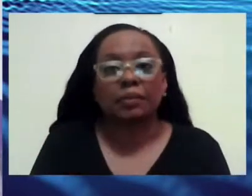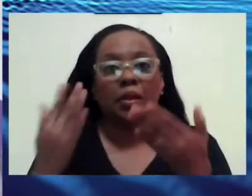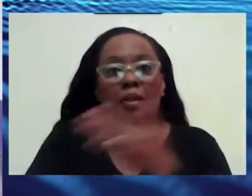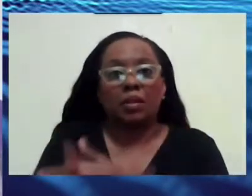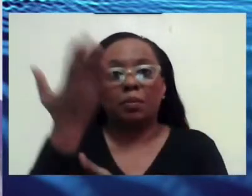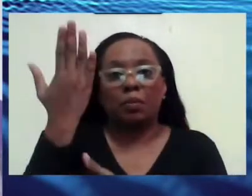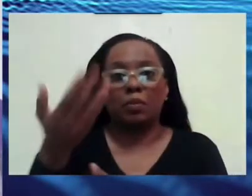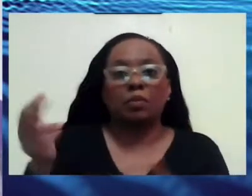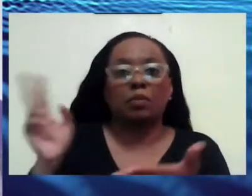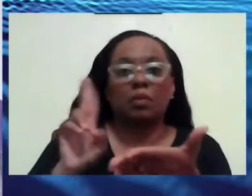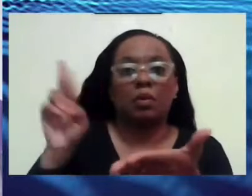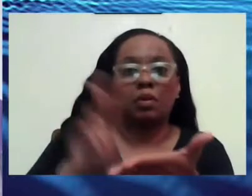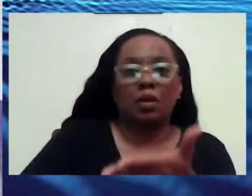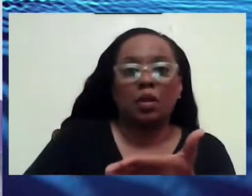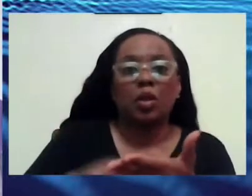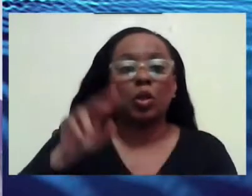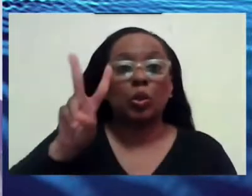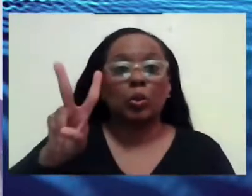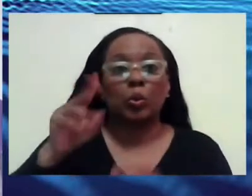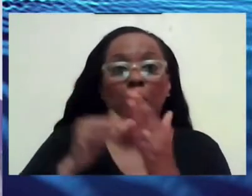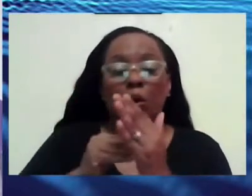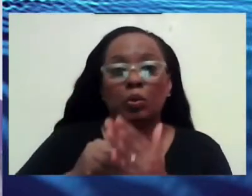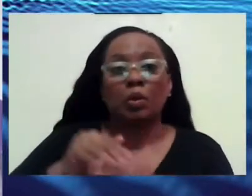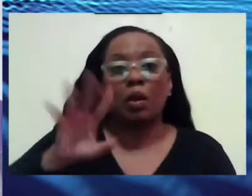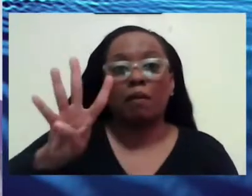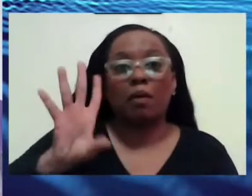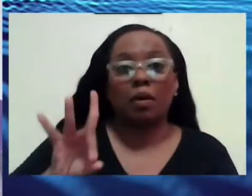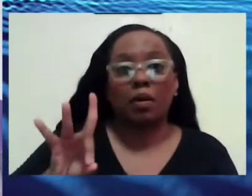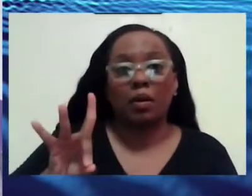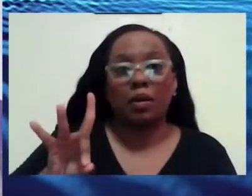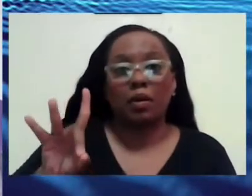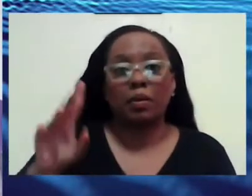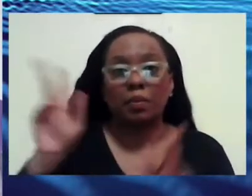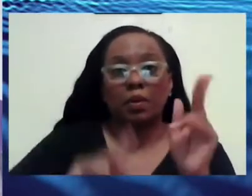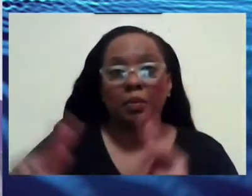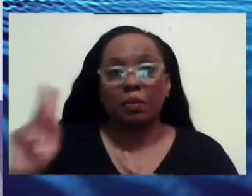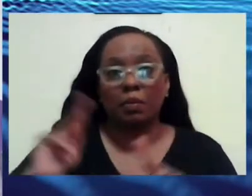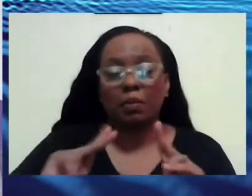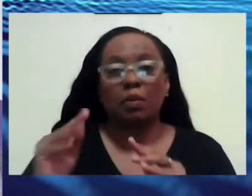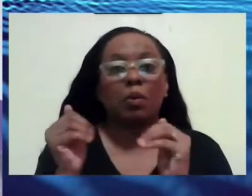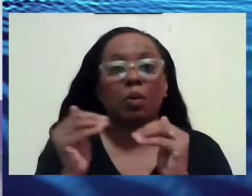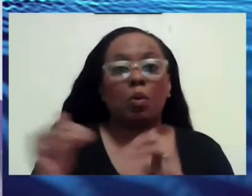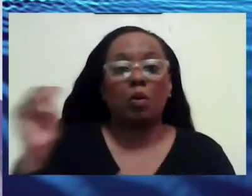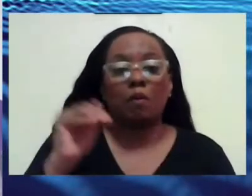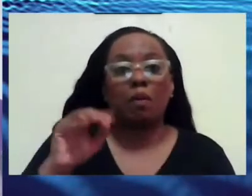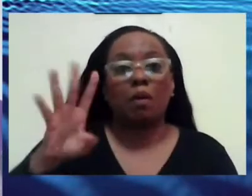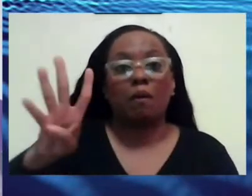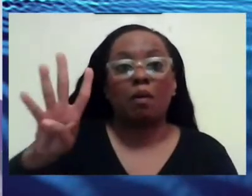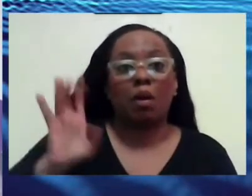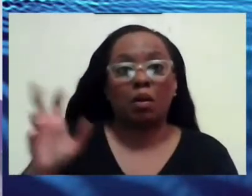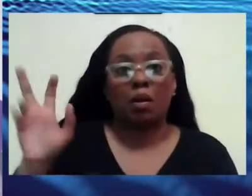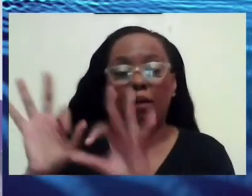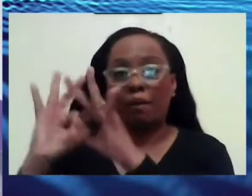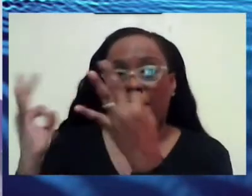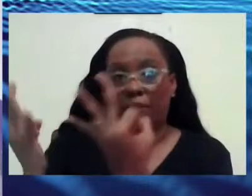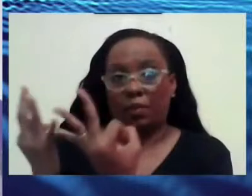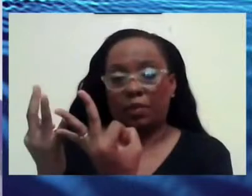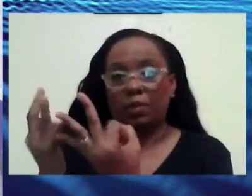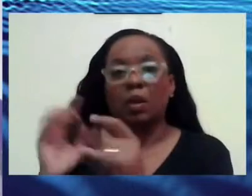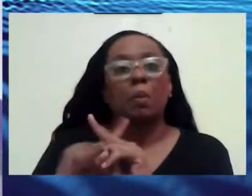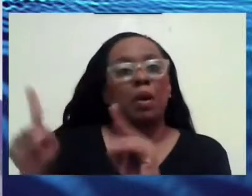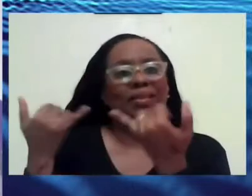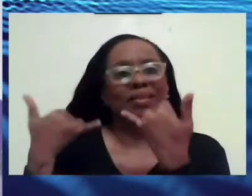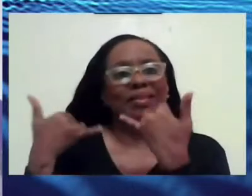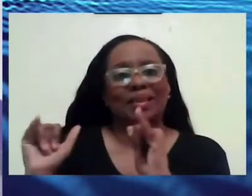tallied 2,048 persons who are housed with 446 families, but as I indicated, this process is